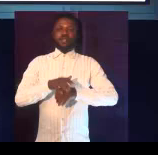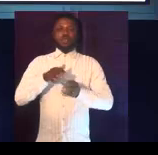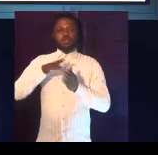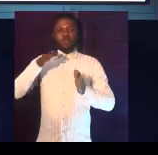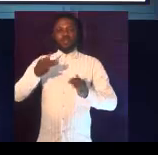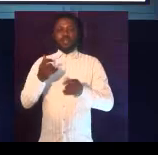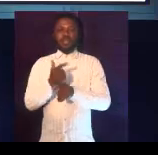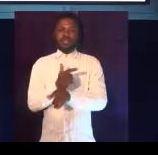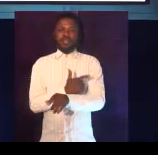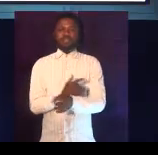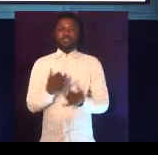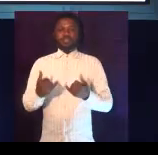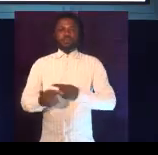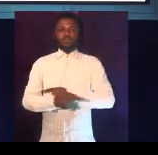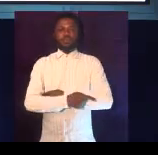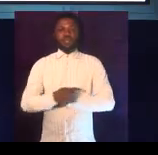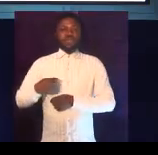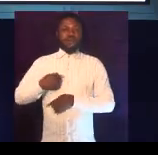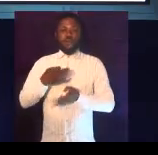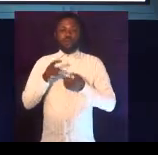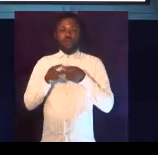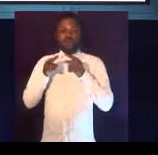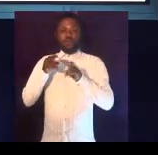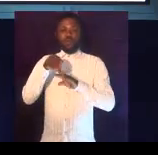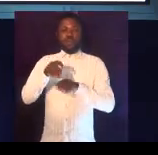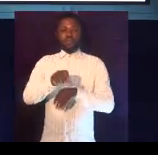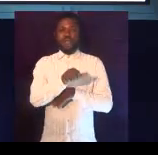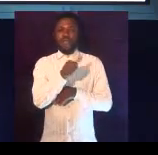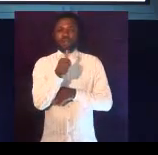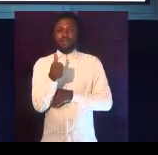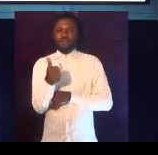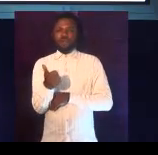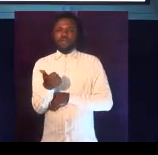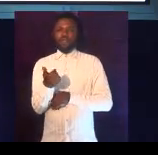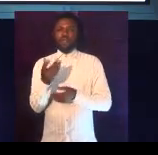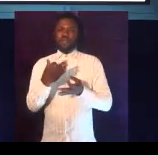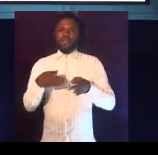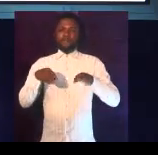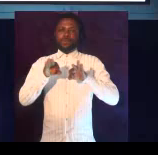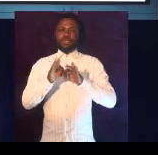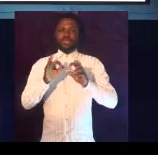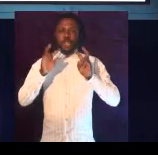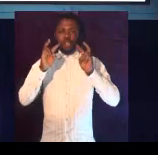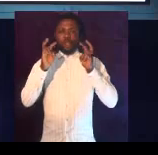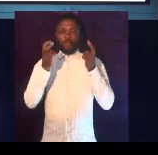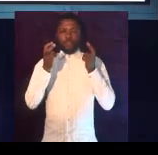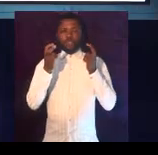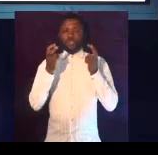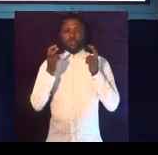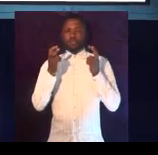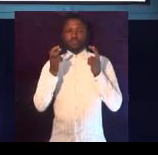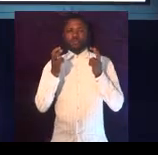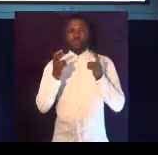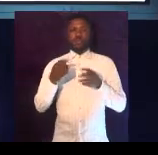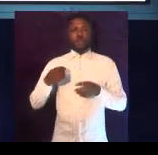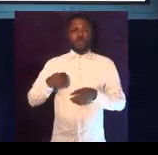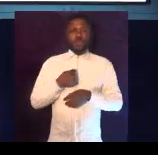In our English studies lesson today, we'll be looking at another important